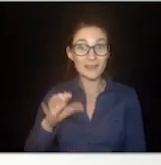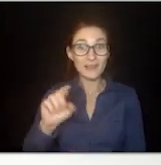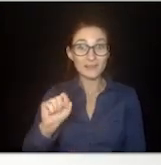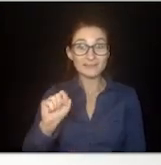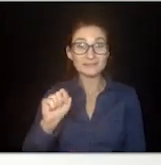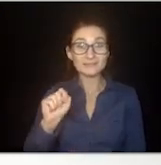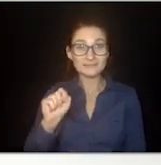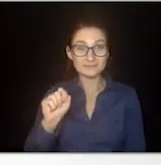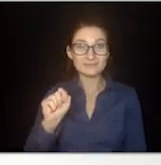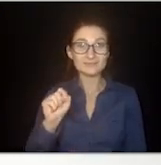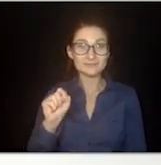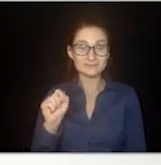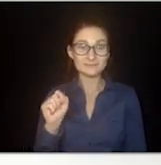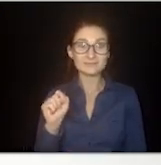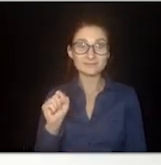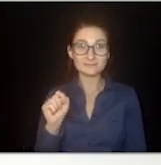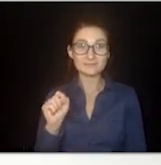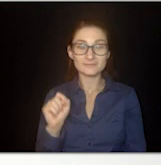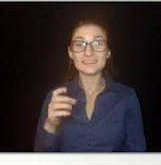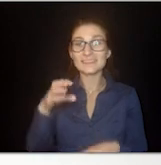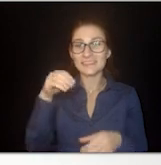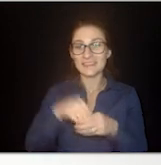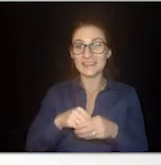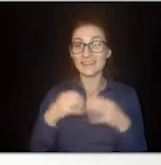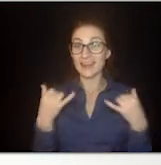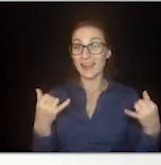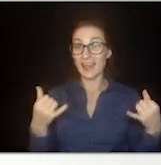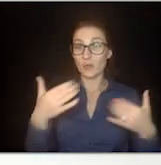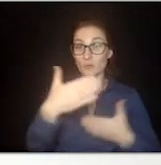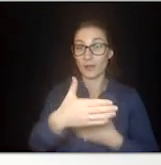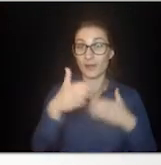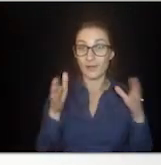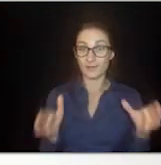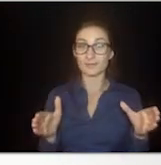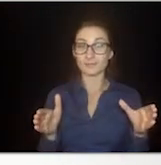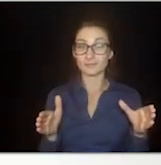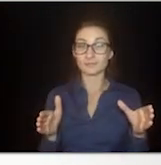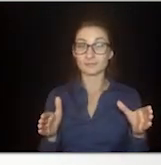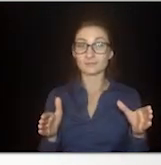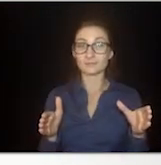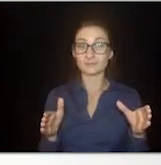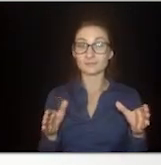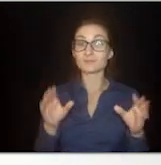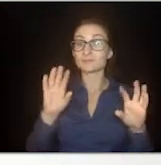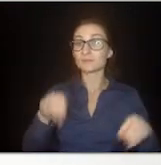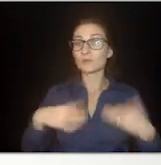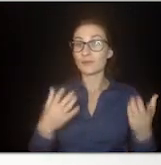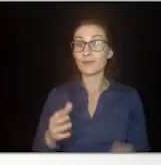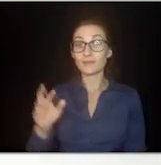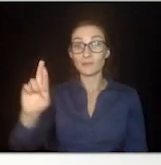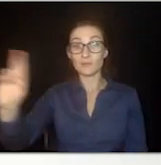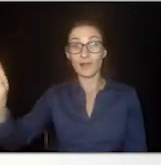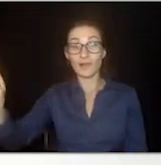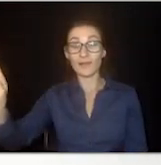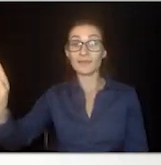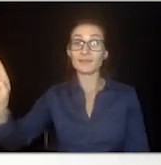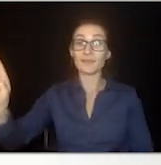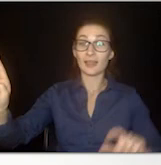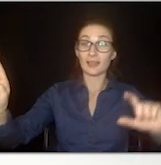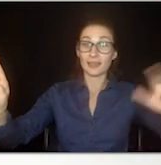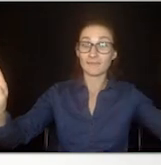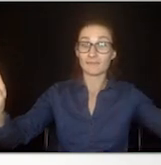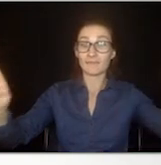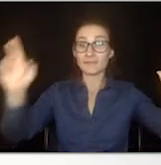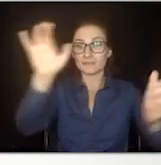symbol, her iPad, in the Now container. Ms. Mallory presents this symbol in Arna's left, central, and right